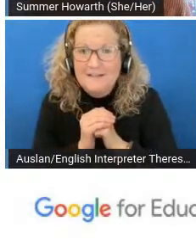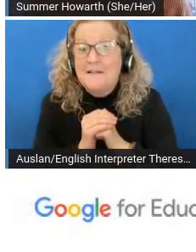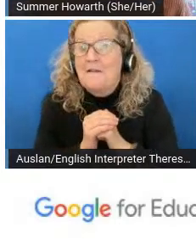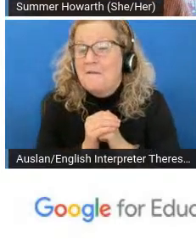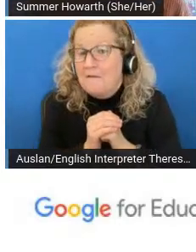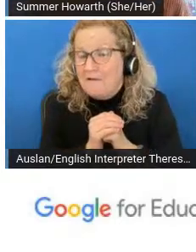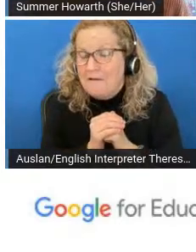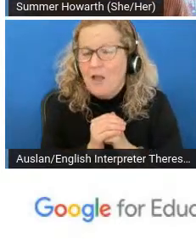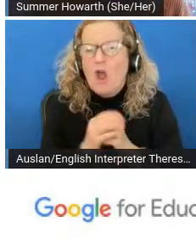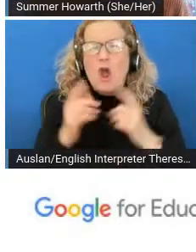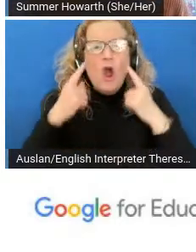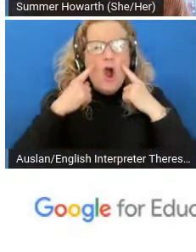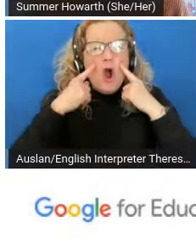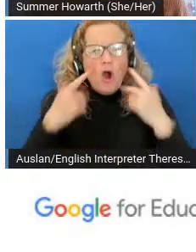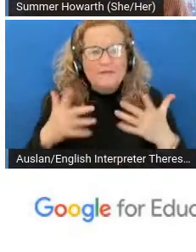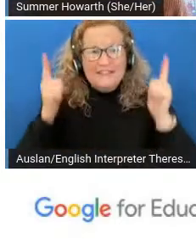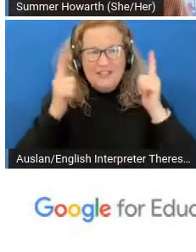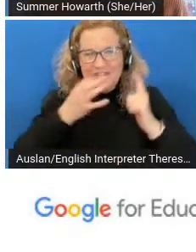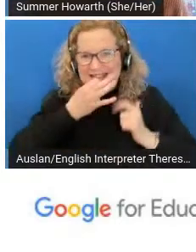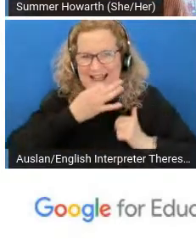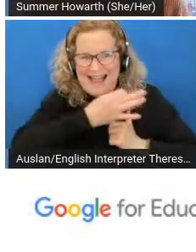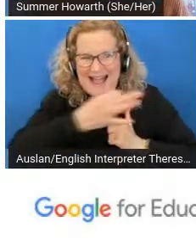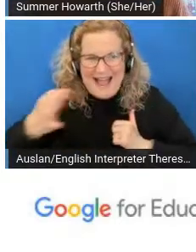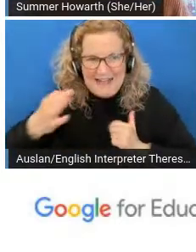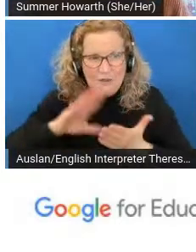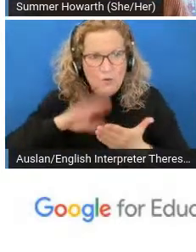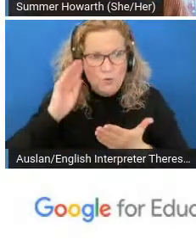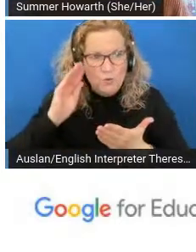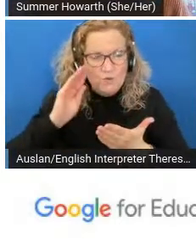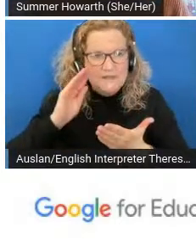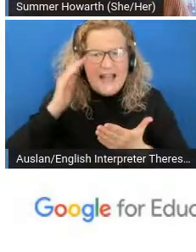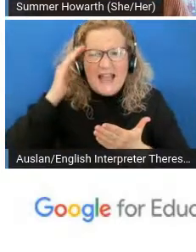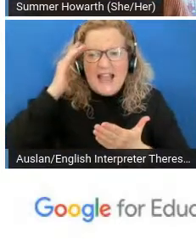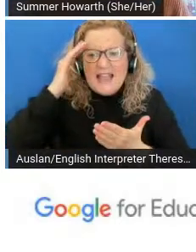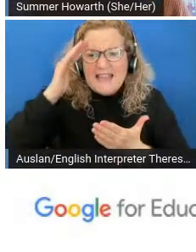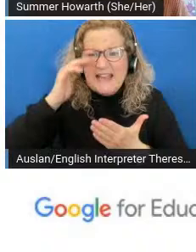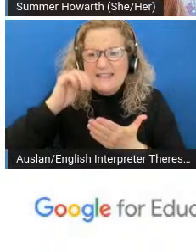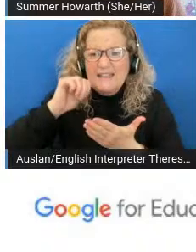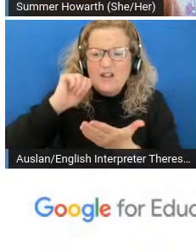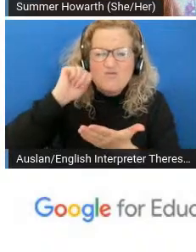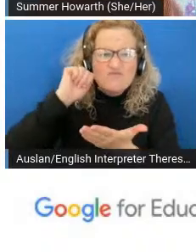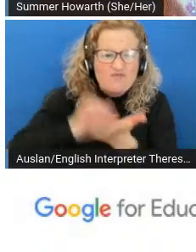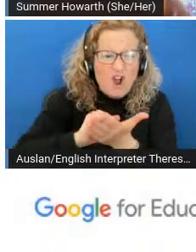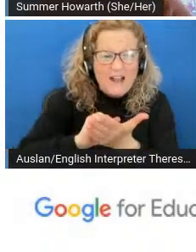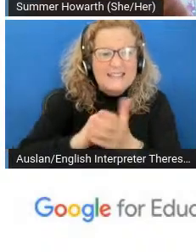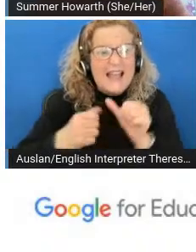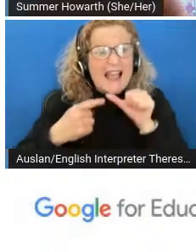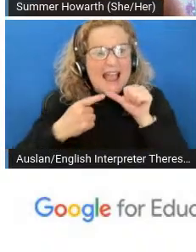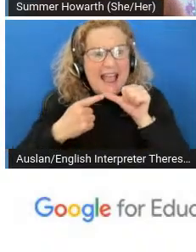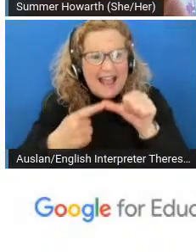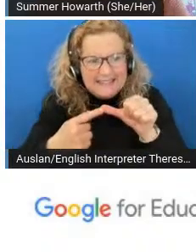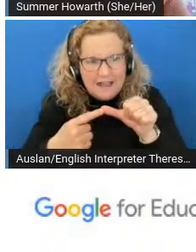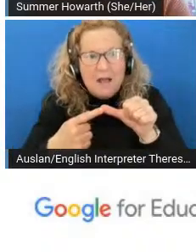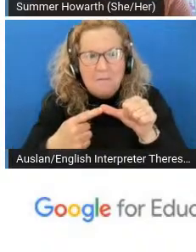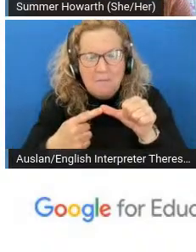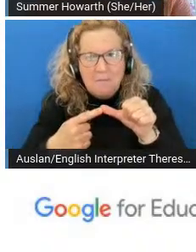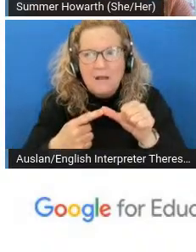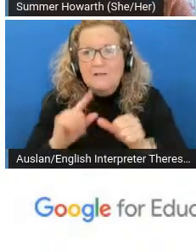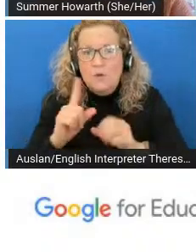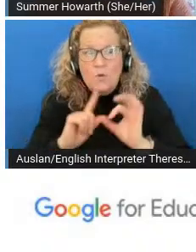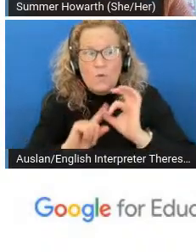often ask, and it is guess the correct answer, which is in my head. Yes. Okay. So this is the